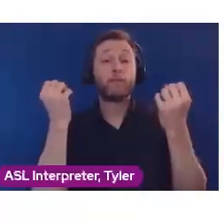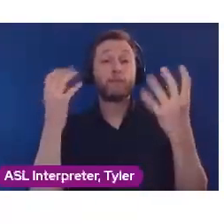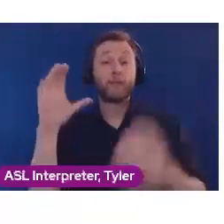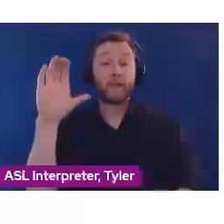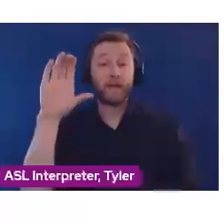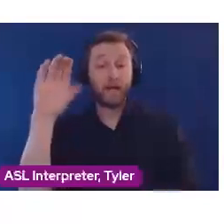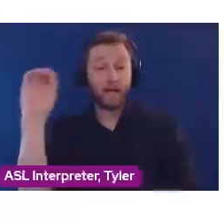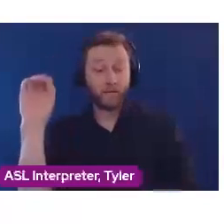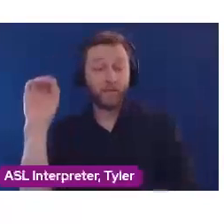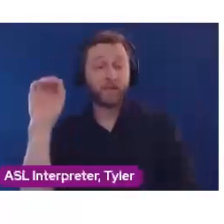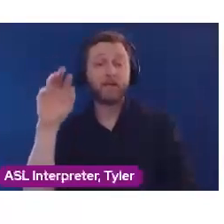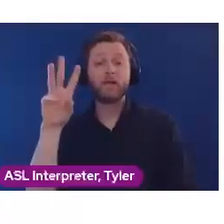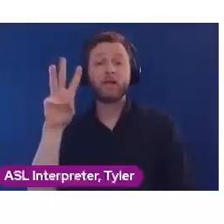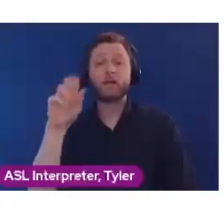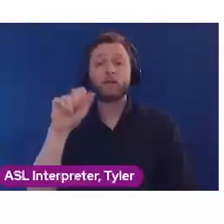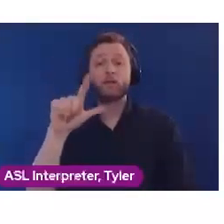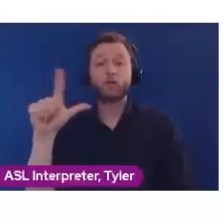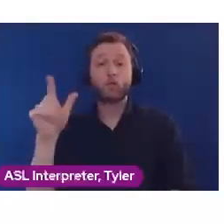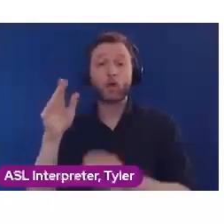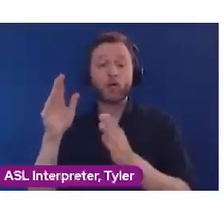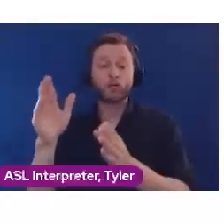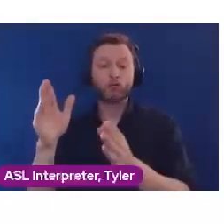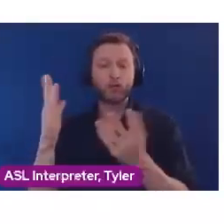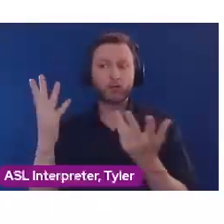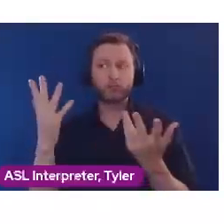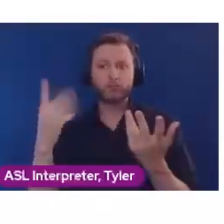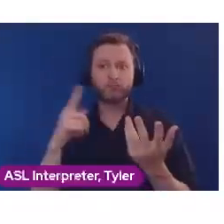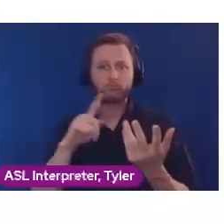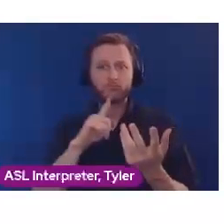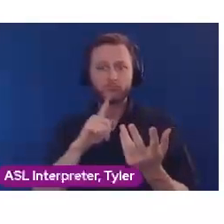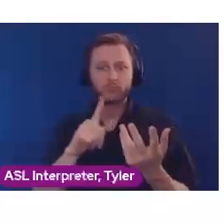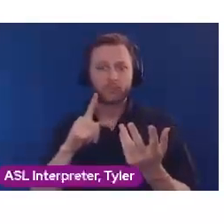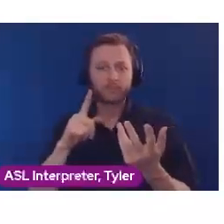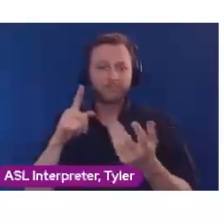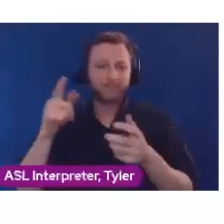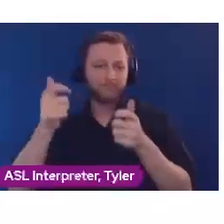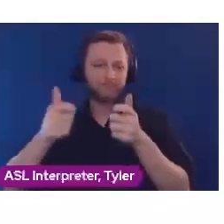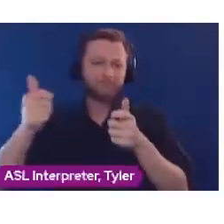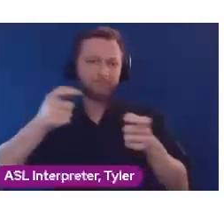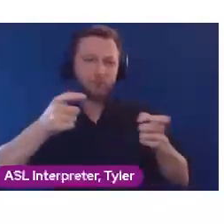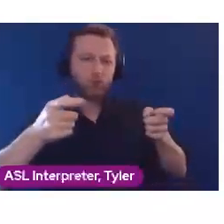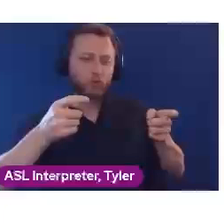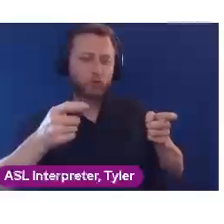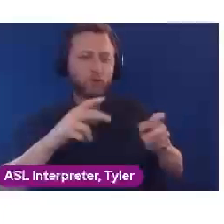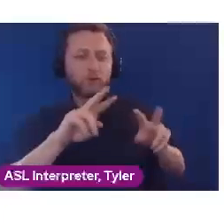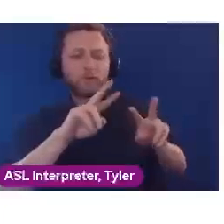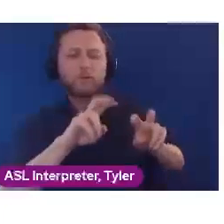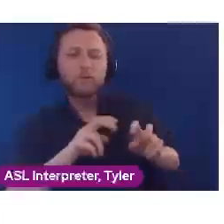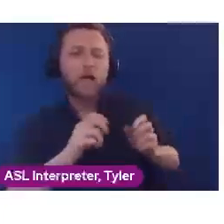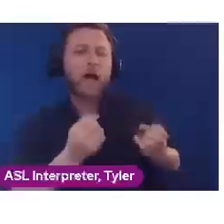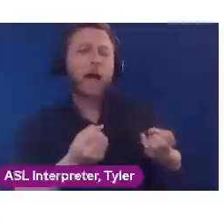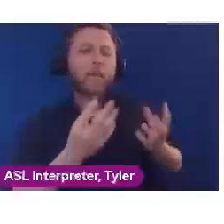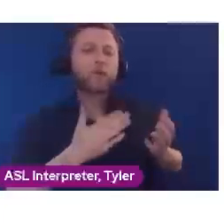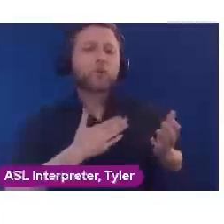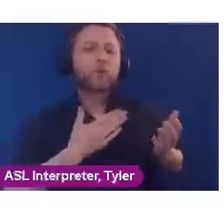holding every single one of us hostage to just figure out how much we're willing to pay to just live, just